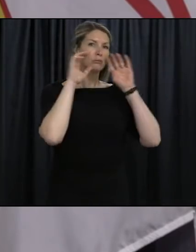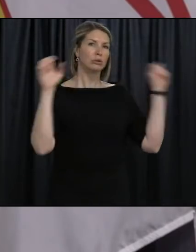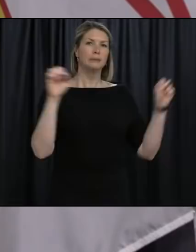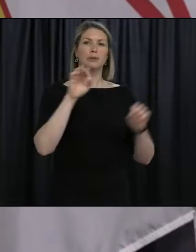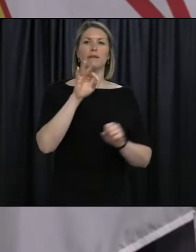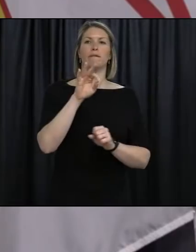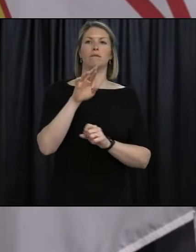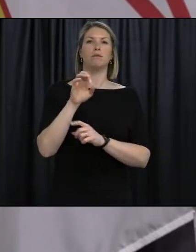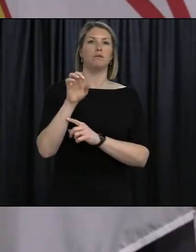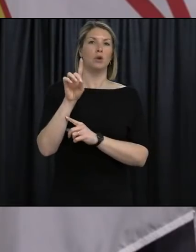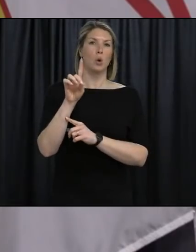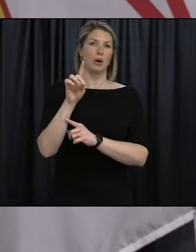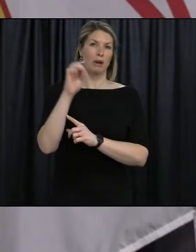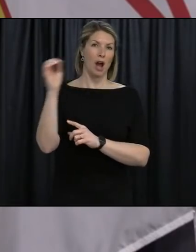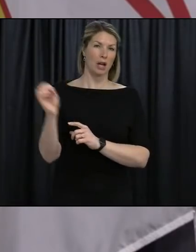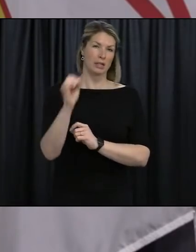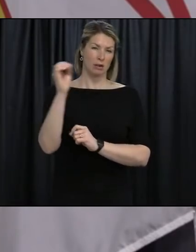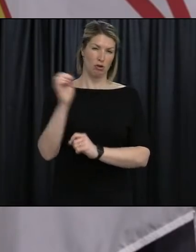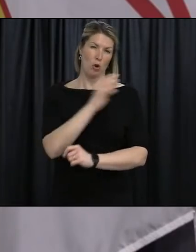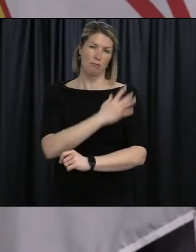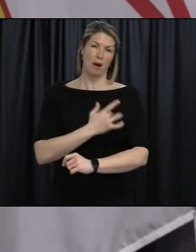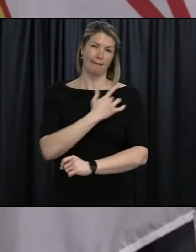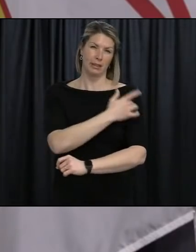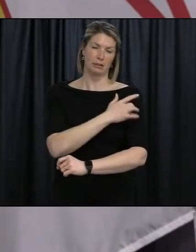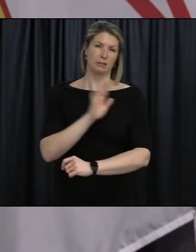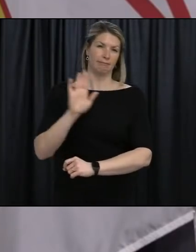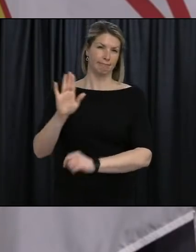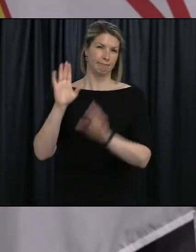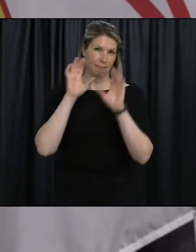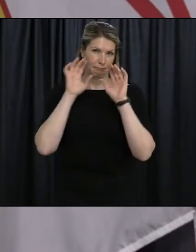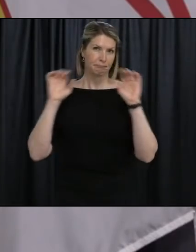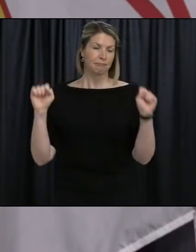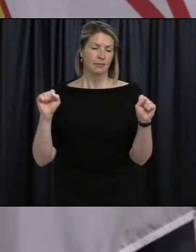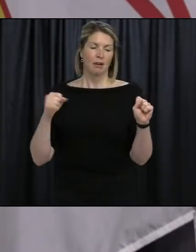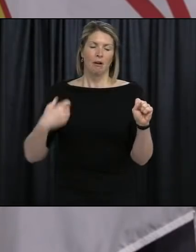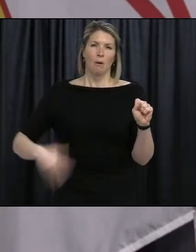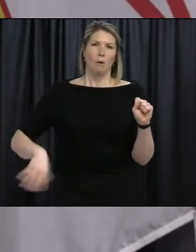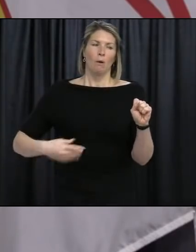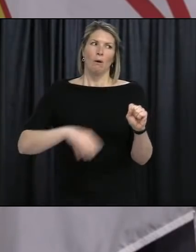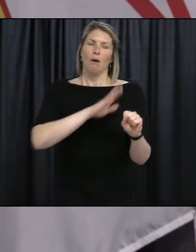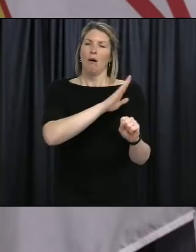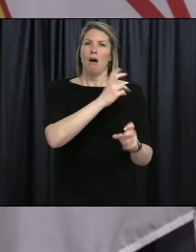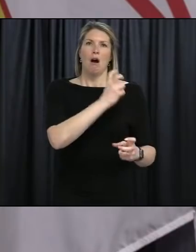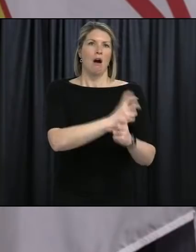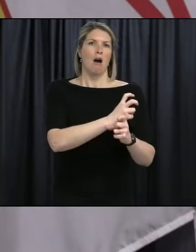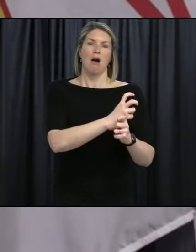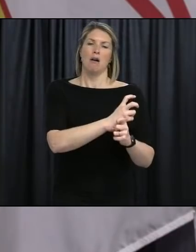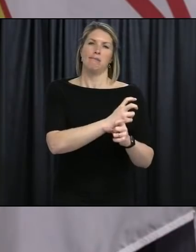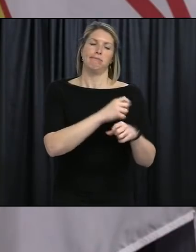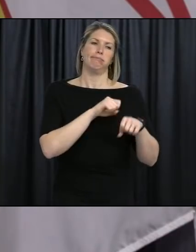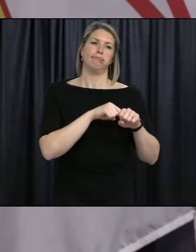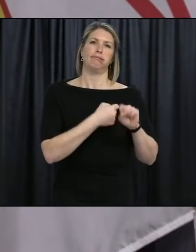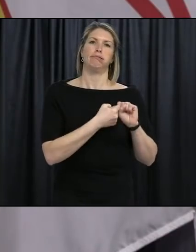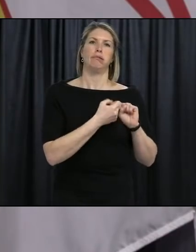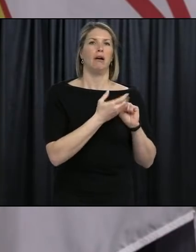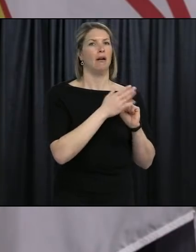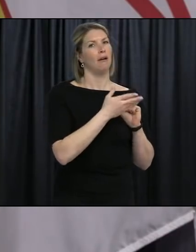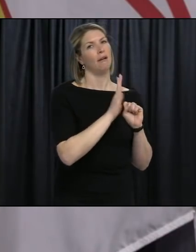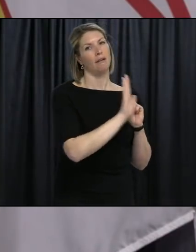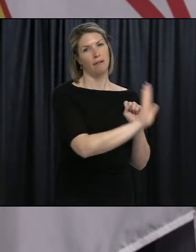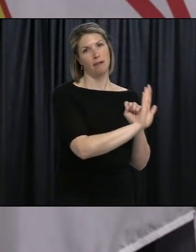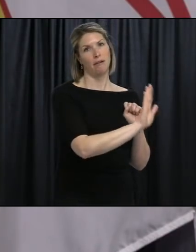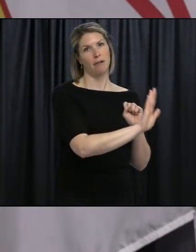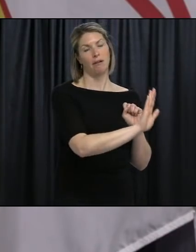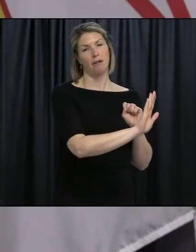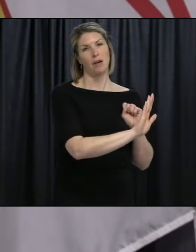need. I know many of us have friends and family in that province, and the connection between Ontario and Newfoundland and Labrador is quite